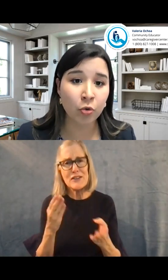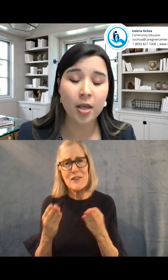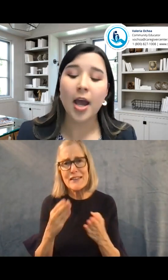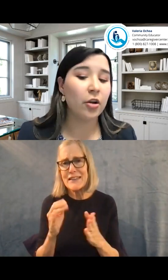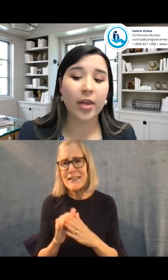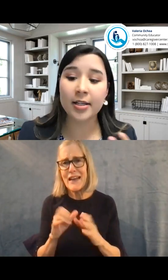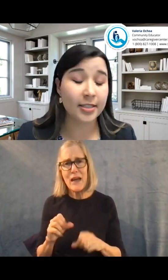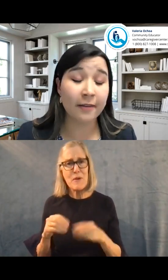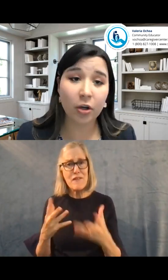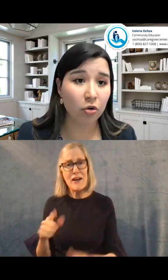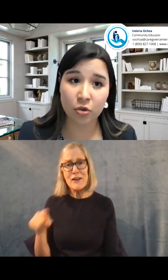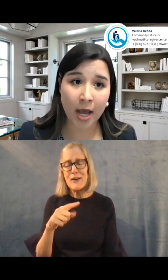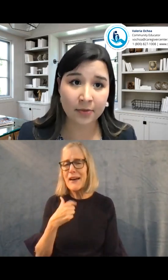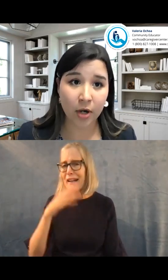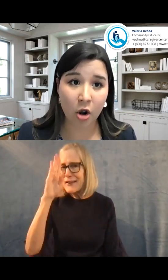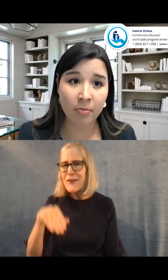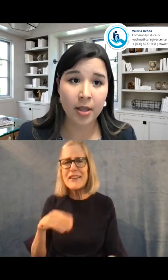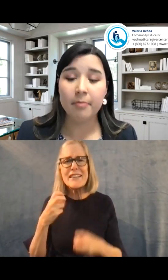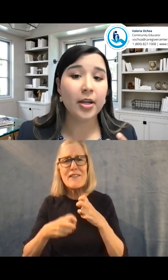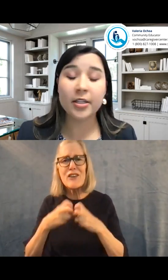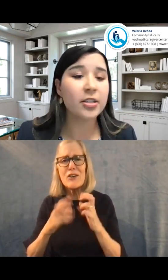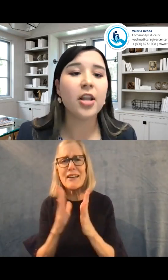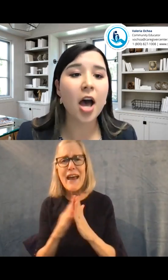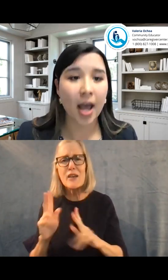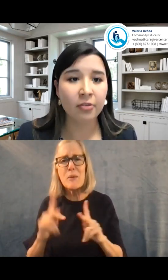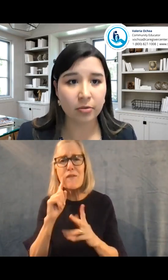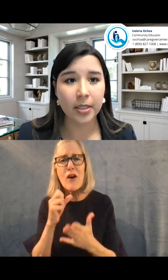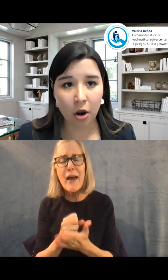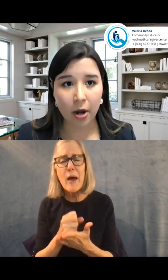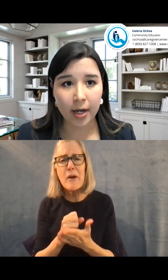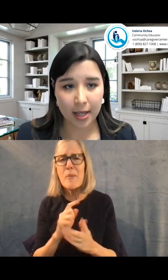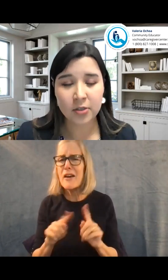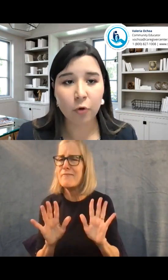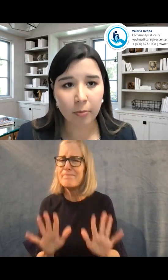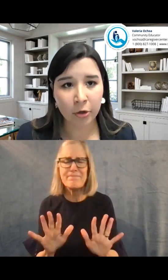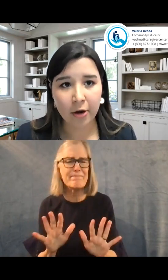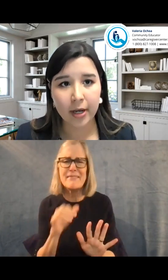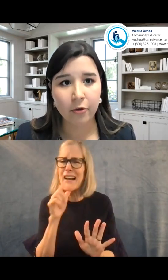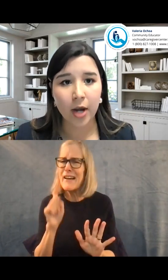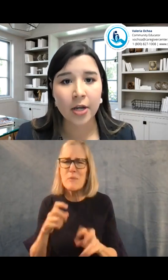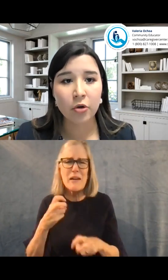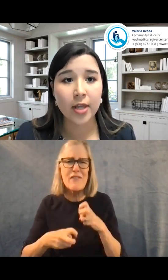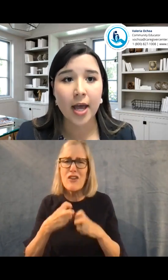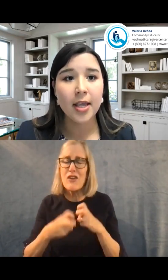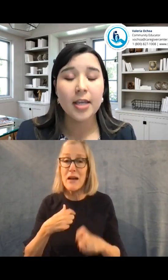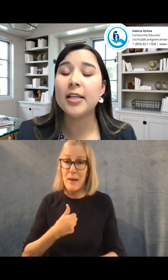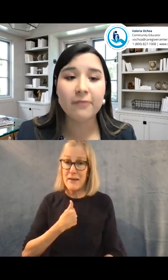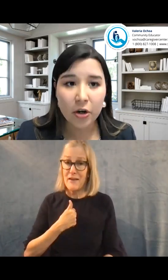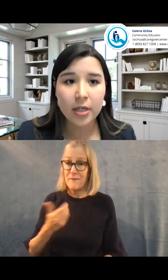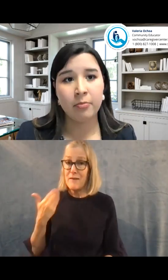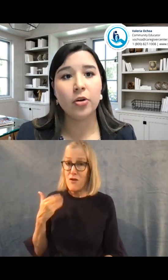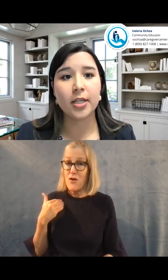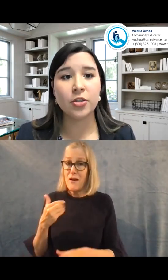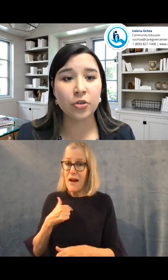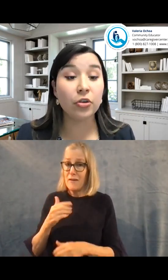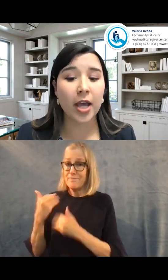to you. I know that it's difficult to ask for help, but it does not have to be hard. As a former caregiver, I know that it is